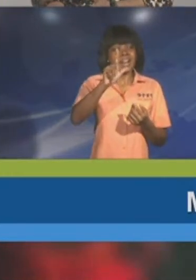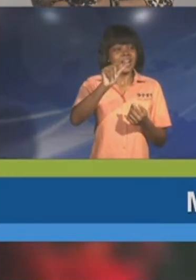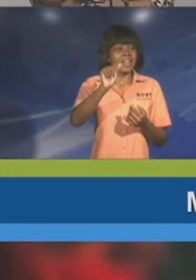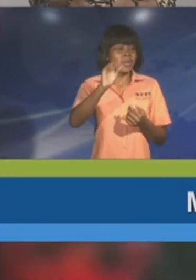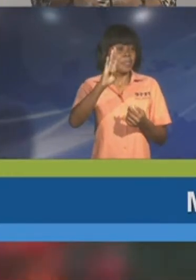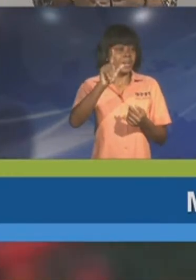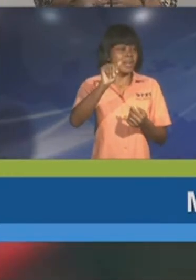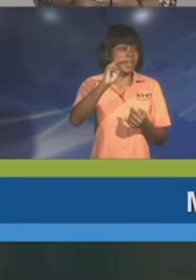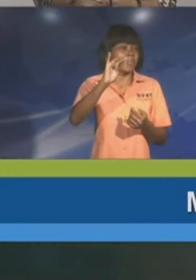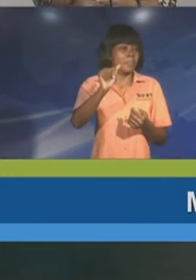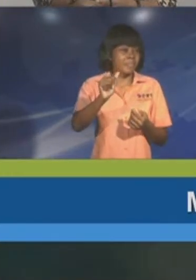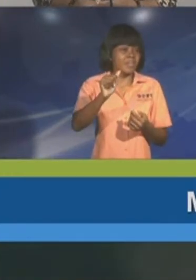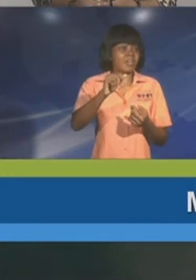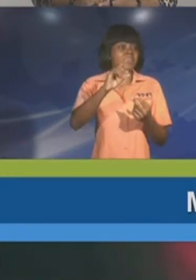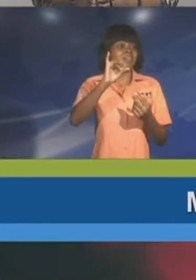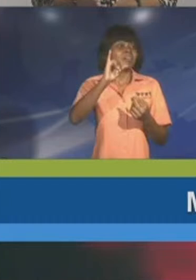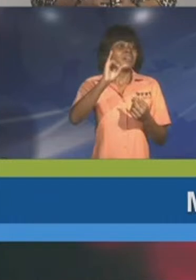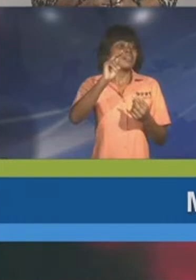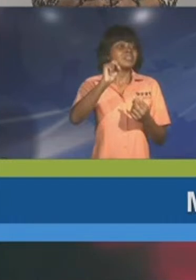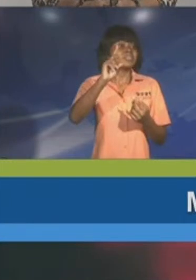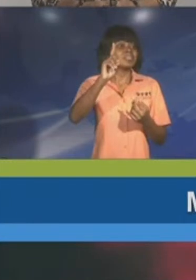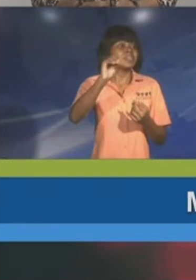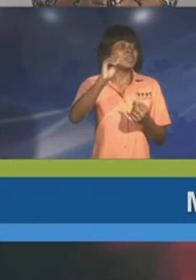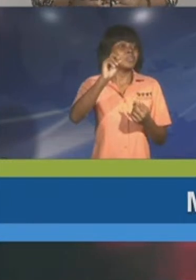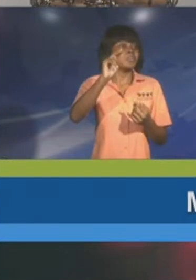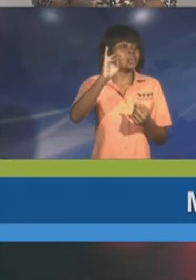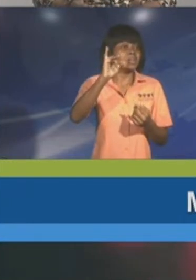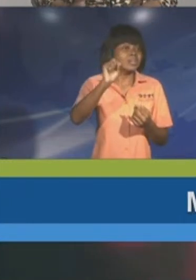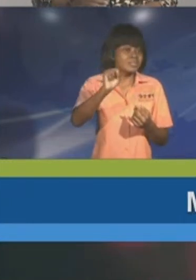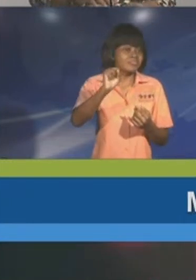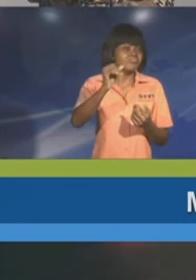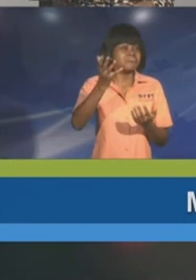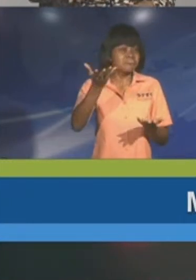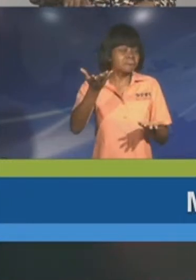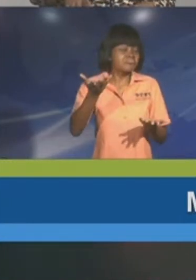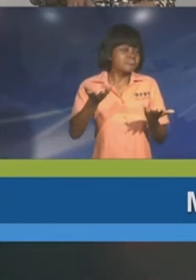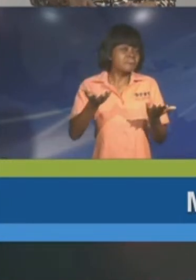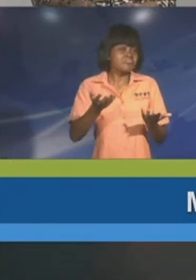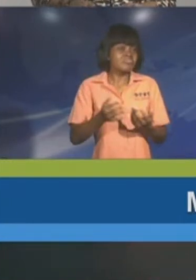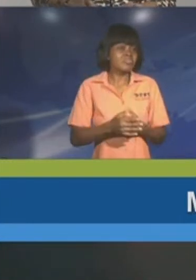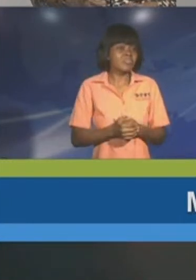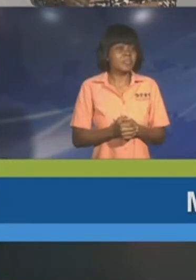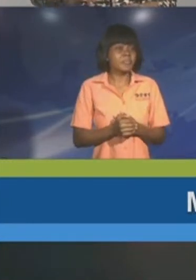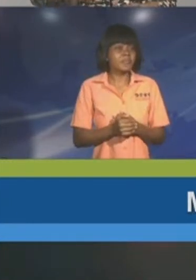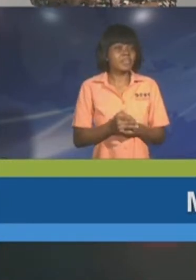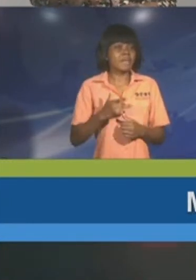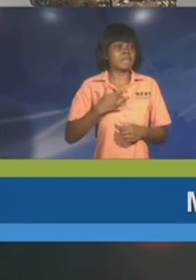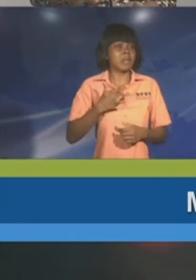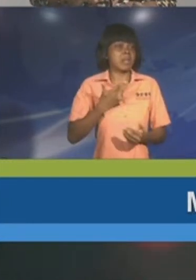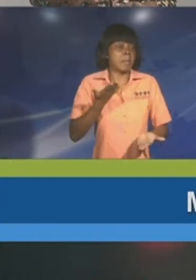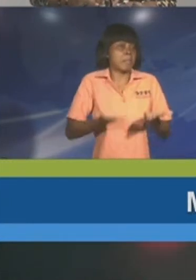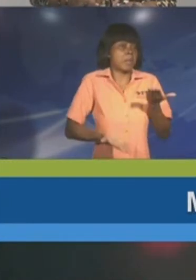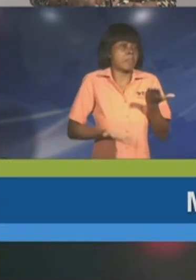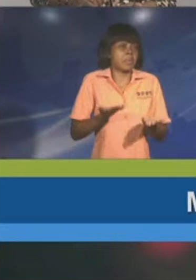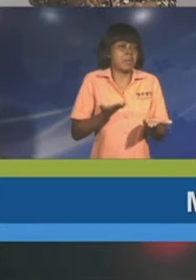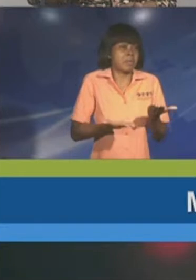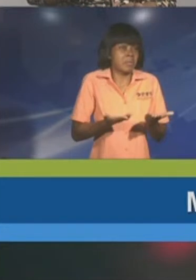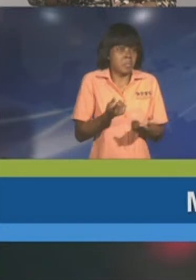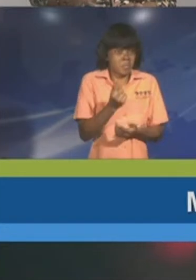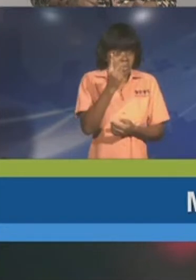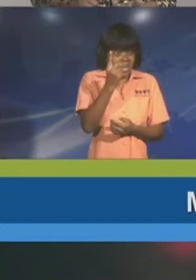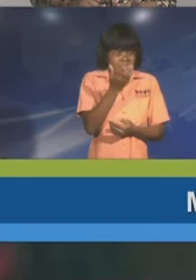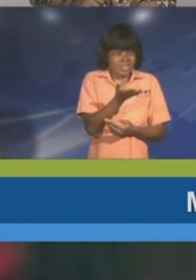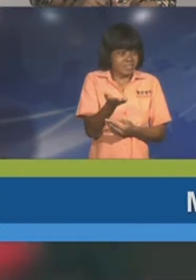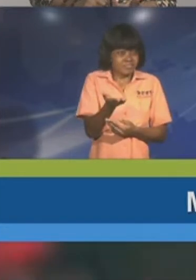infection correlation. So again, I'm not sure. The theory is on. I think it might be a combination of factors. So we're looking at the fact that we have